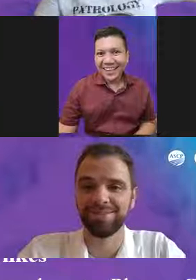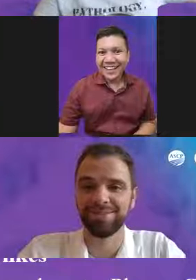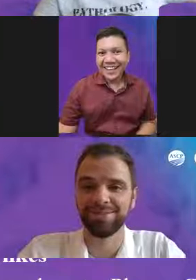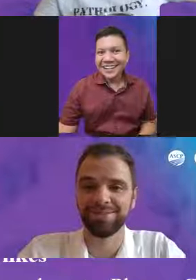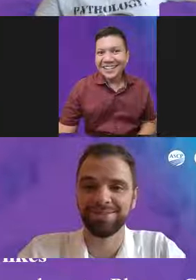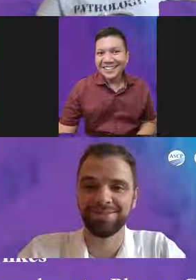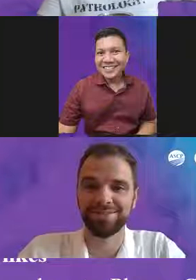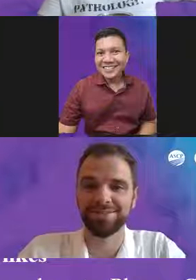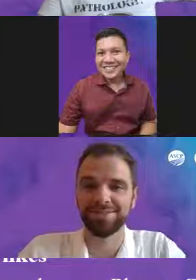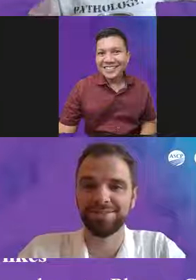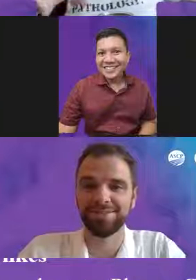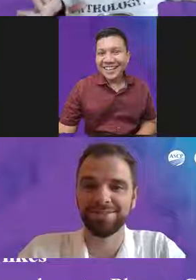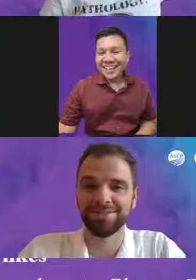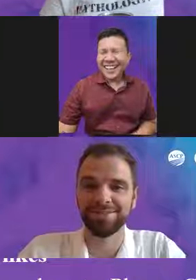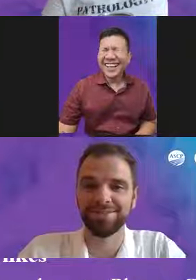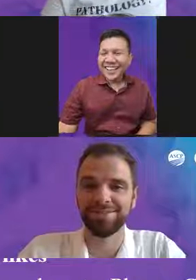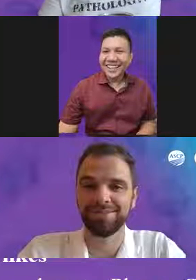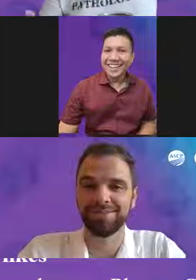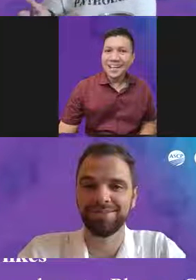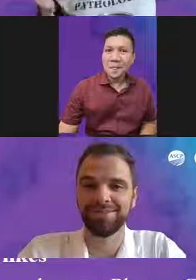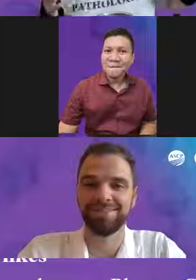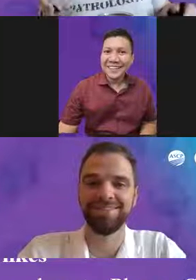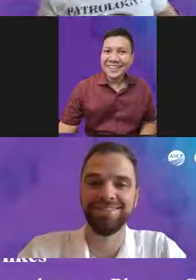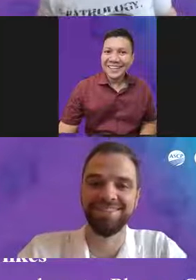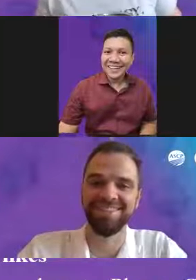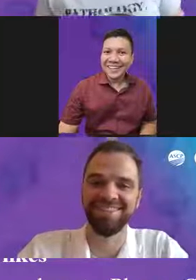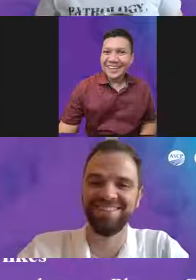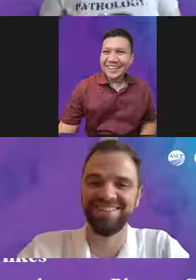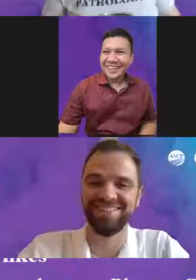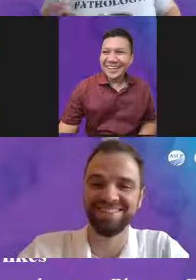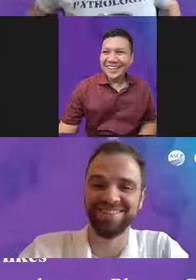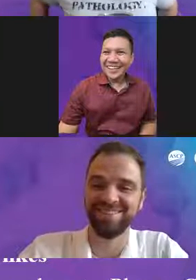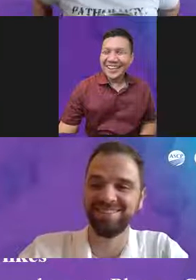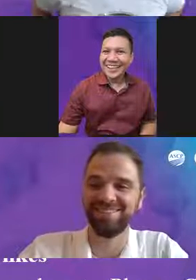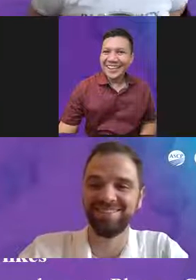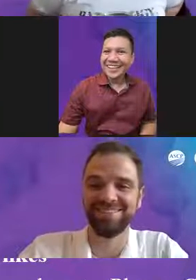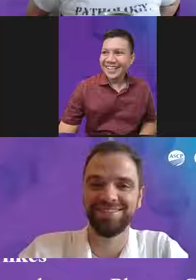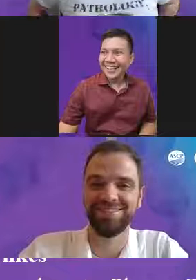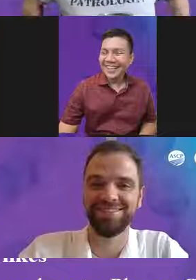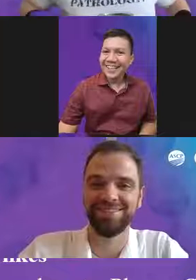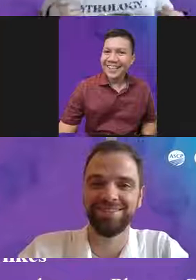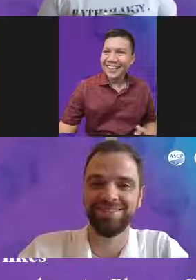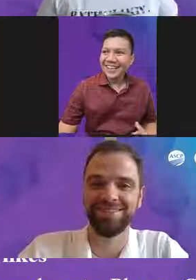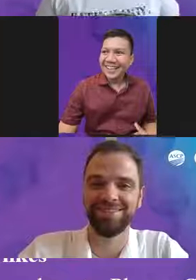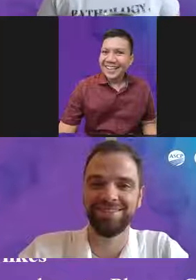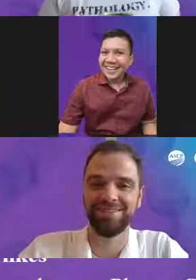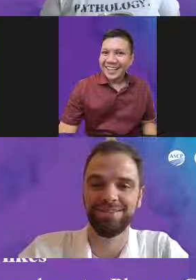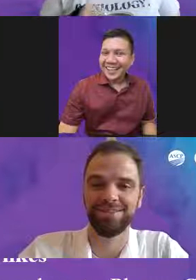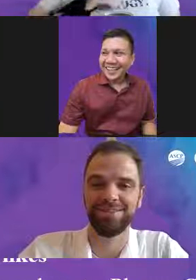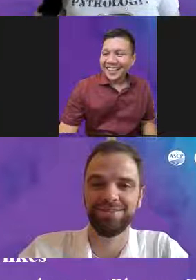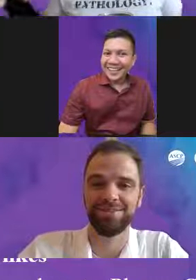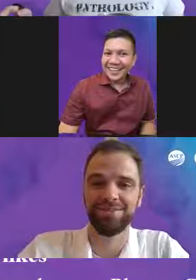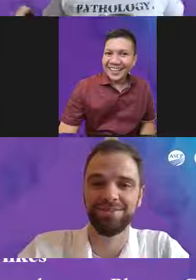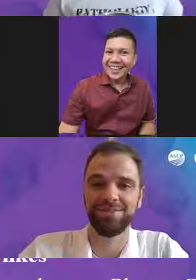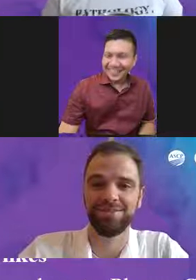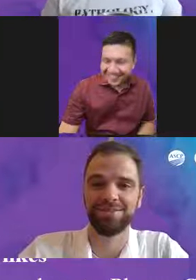say you love red cells as much as I do. I know everybody doesn't love them as much as I do, but I do, because I talk about them all the time